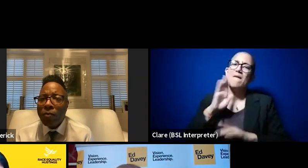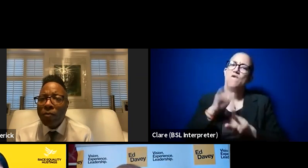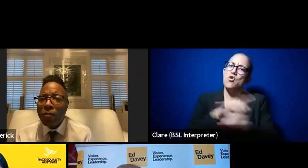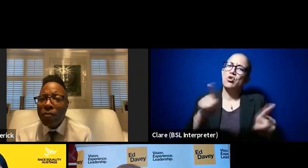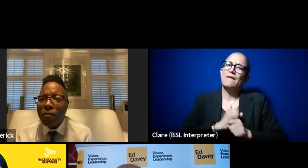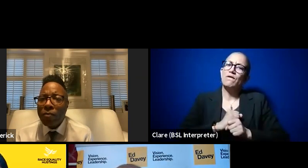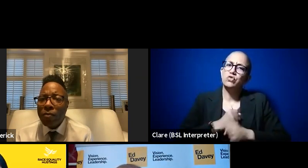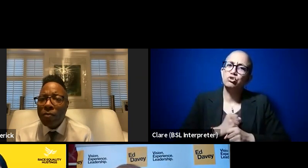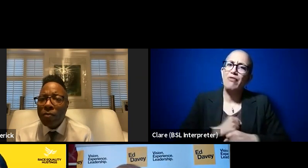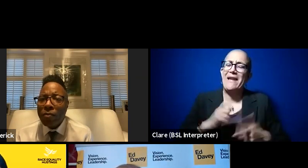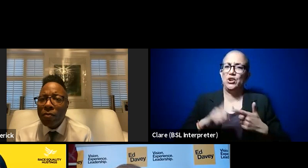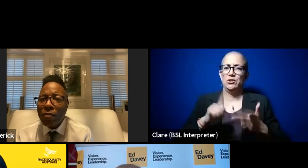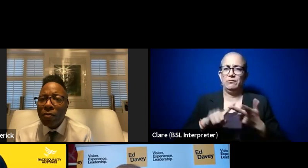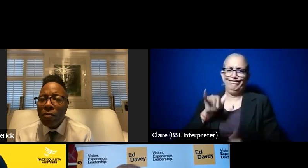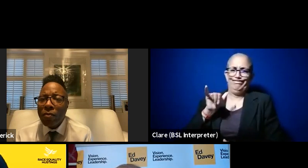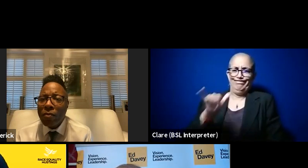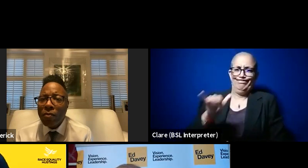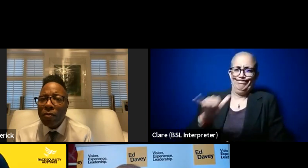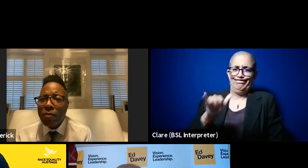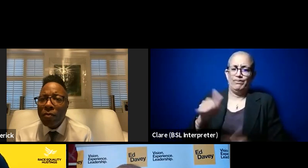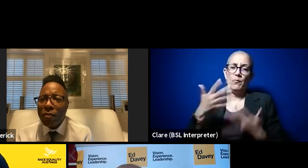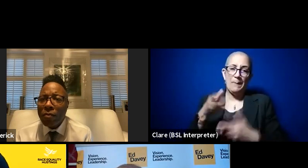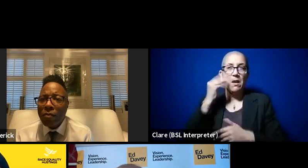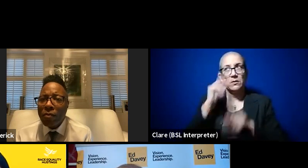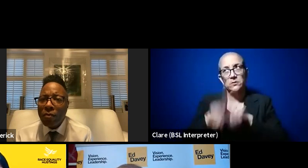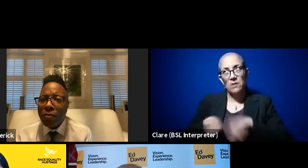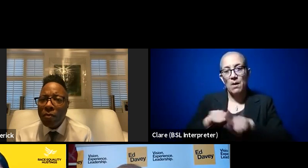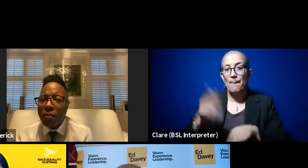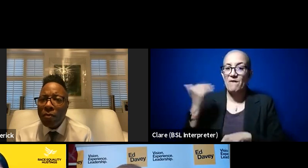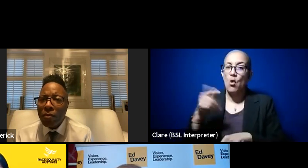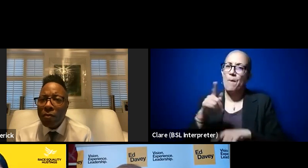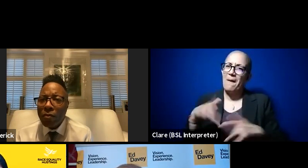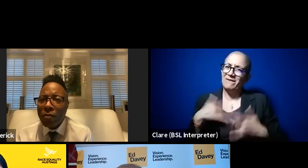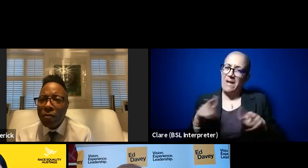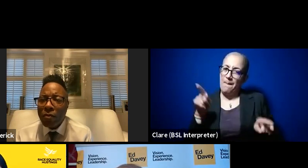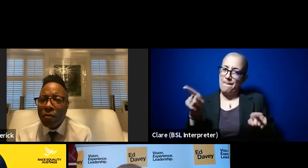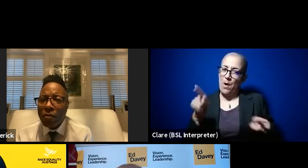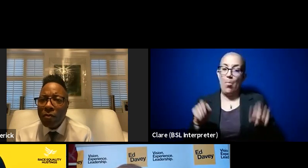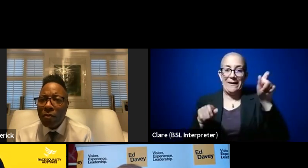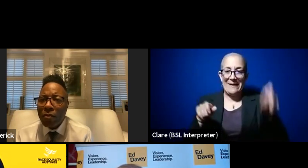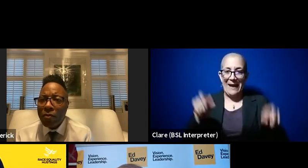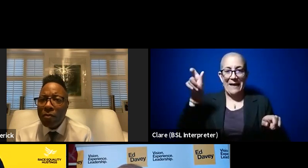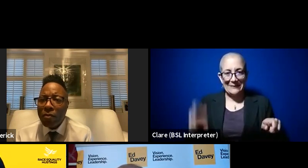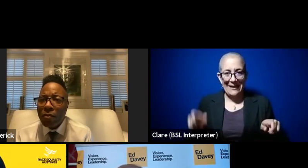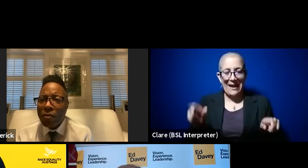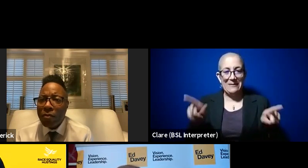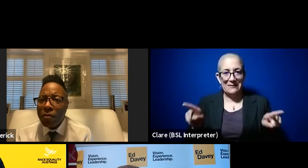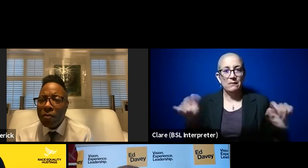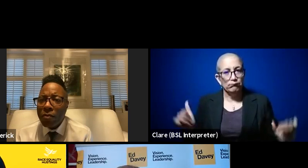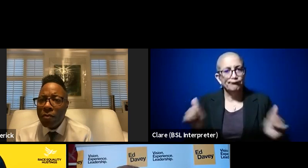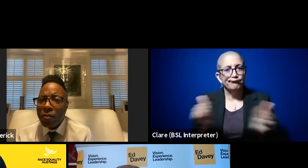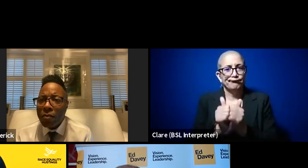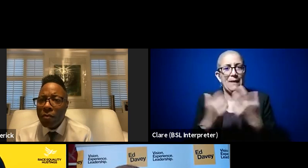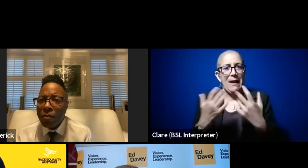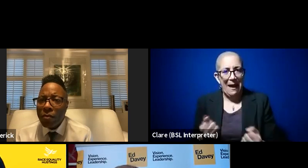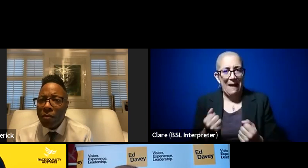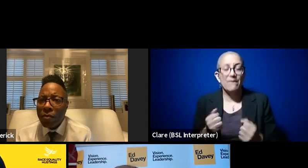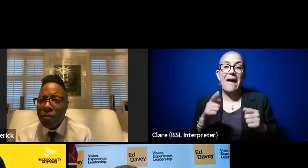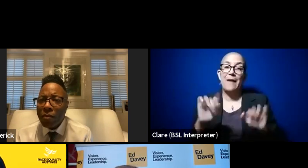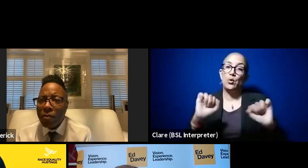some skepticism about having heard it before. But there's a consensus between you as candidates, and there's a consensus between you and candidates and